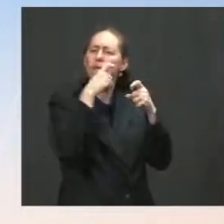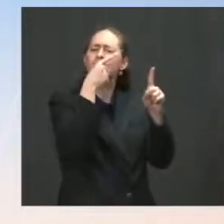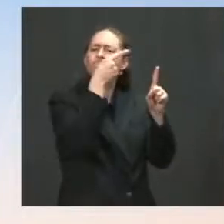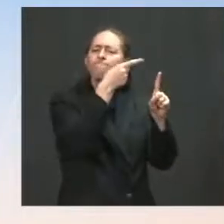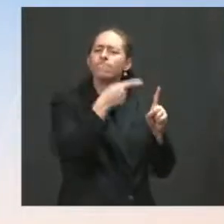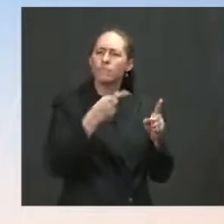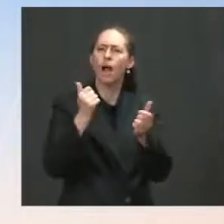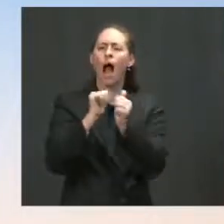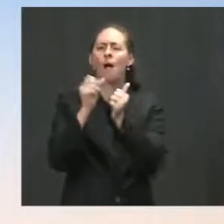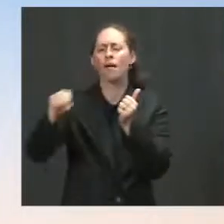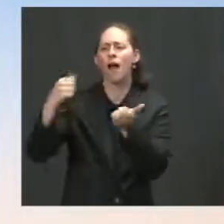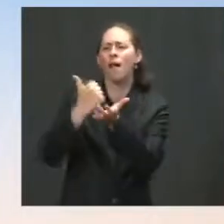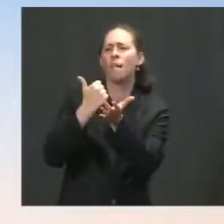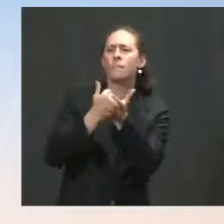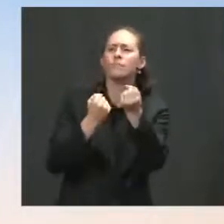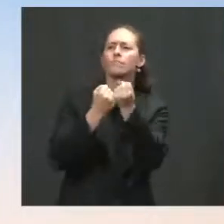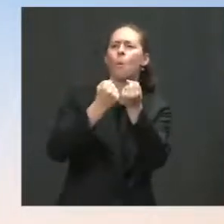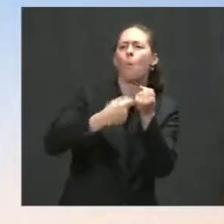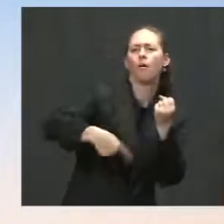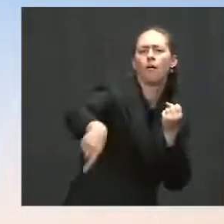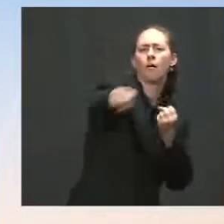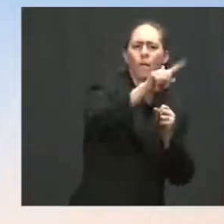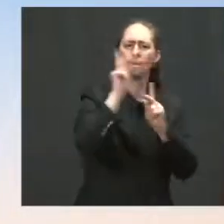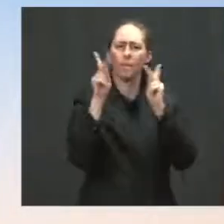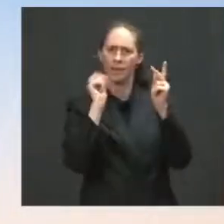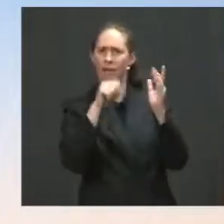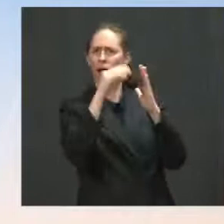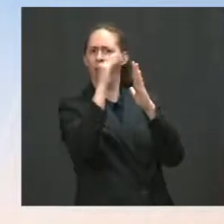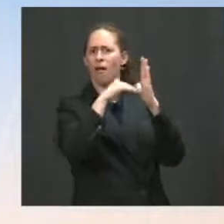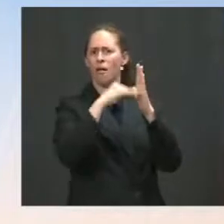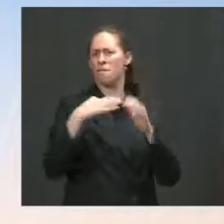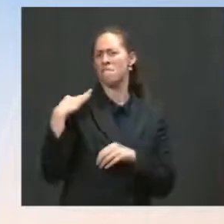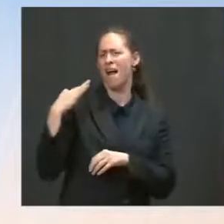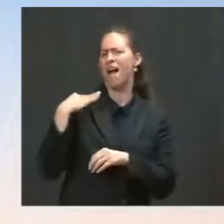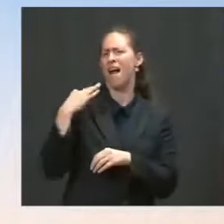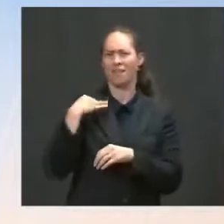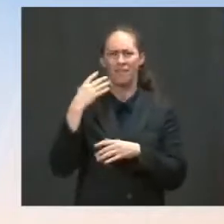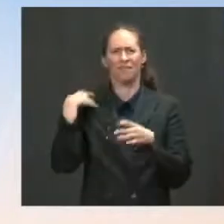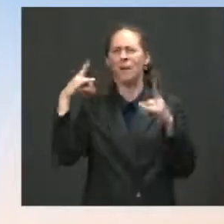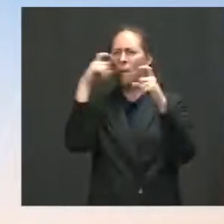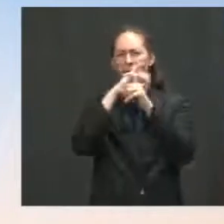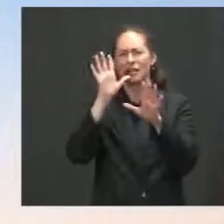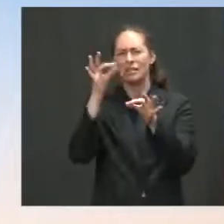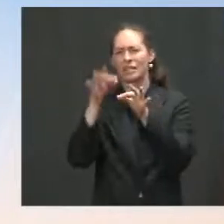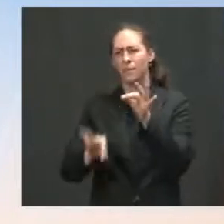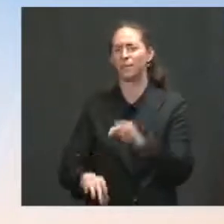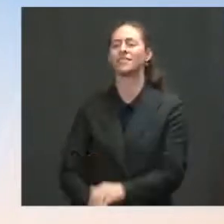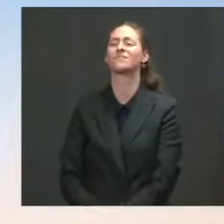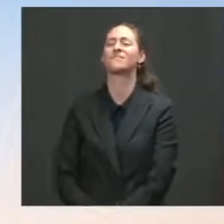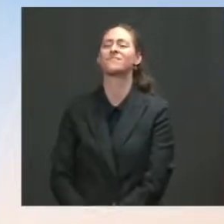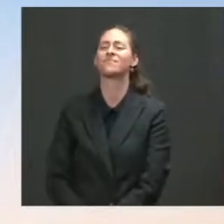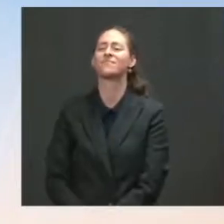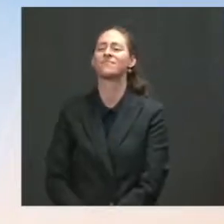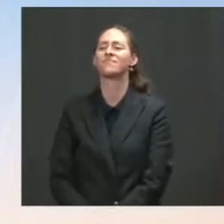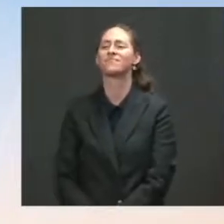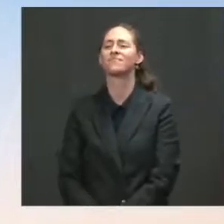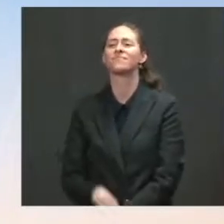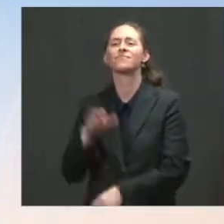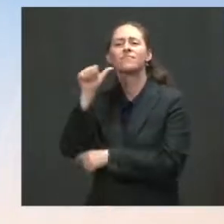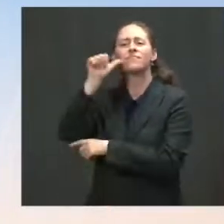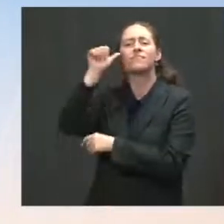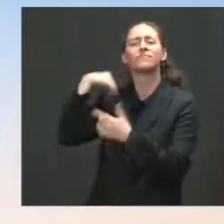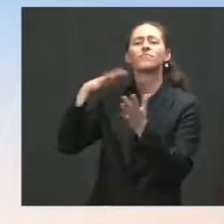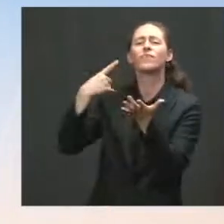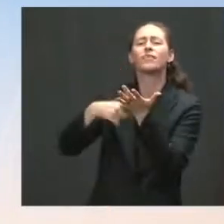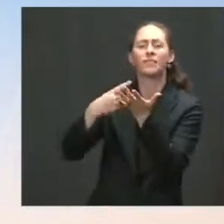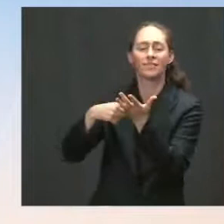version of this yesterday, a question about this, but Treasury has repeatedly discouraged undue documentation burdens that limit access for eligible families